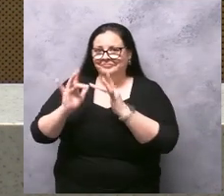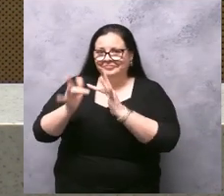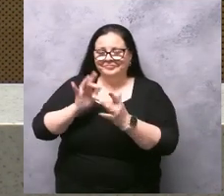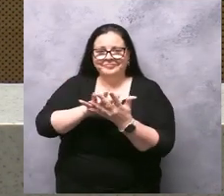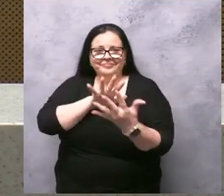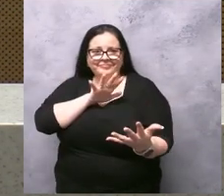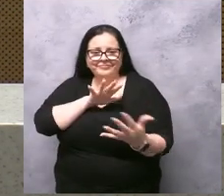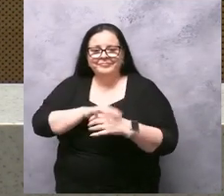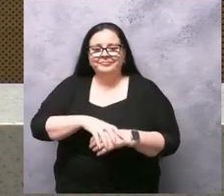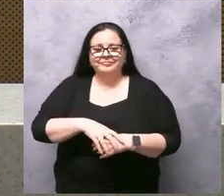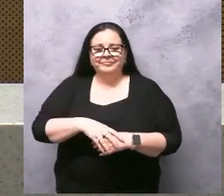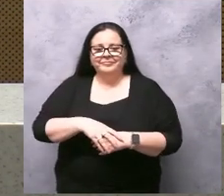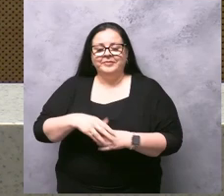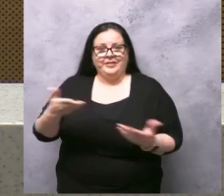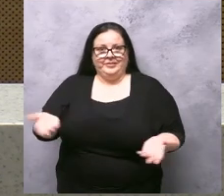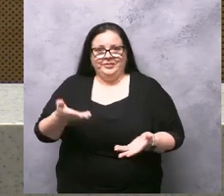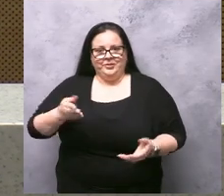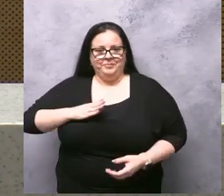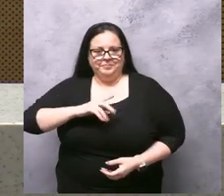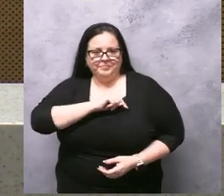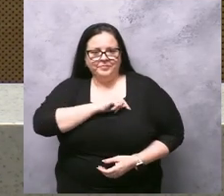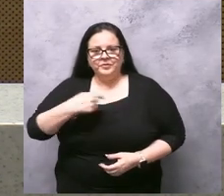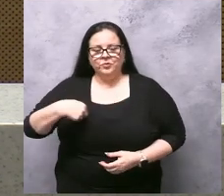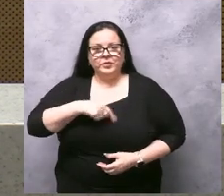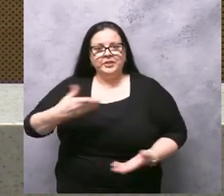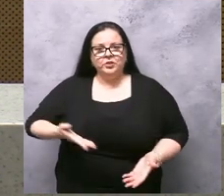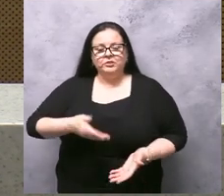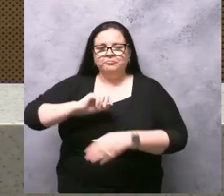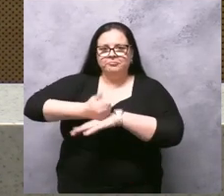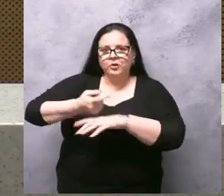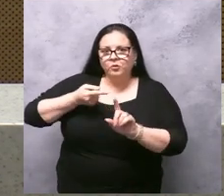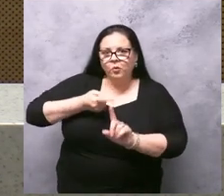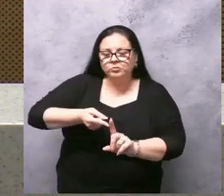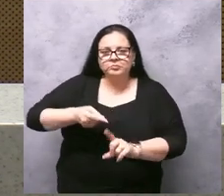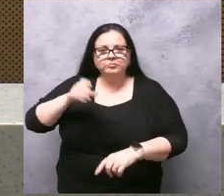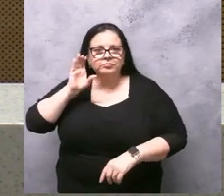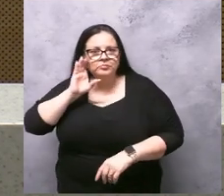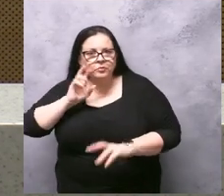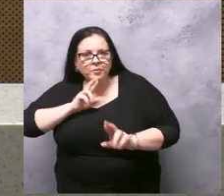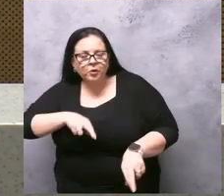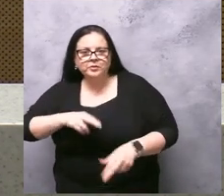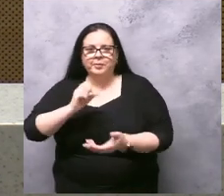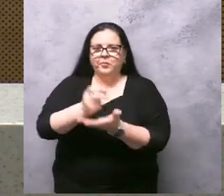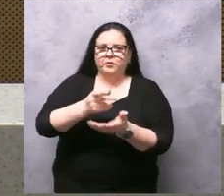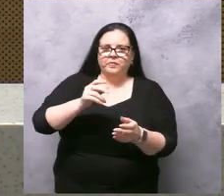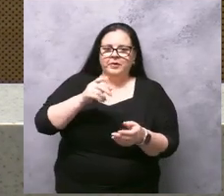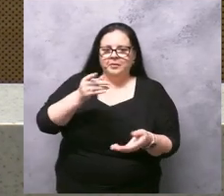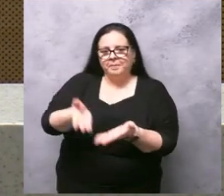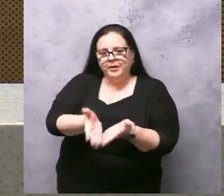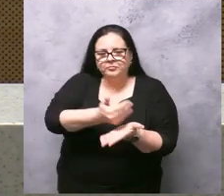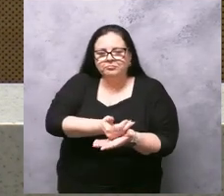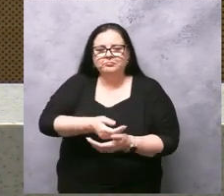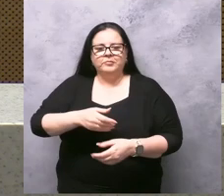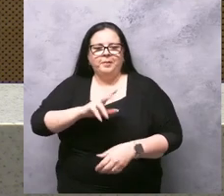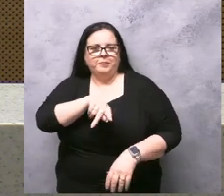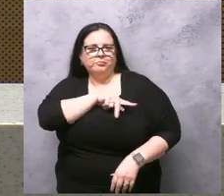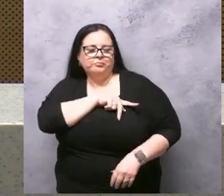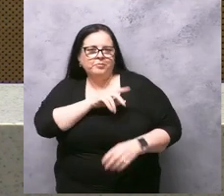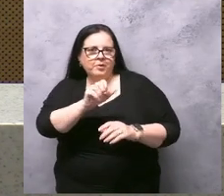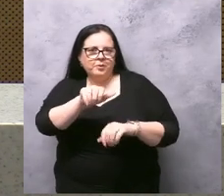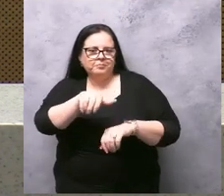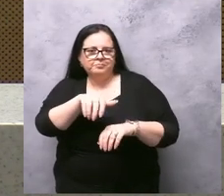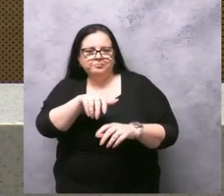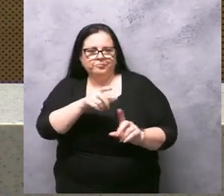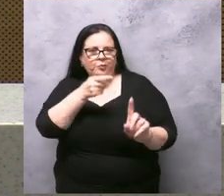to meet the Board of Trustees. We are here to set goals, listen to reports, approve budgets, contracts, personnel appointments, and make policy for the